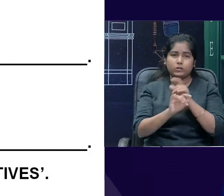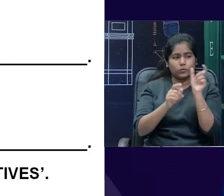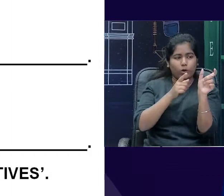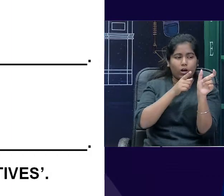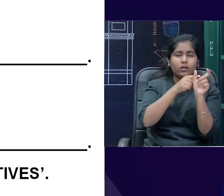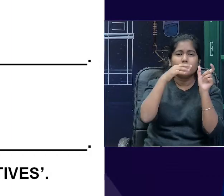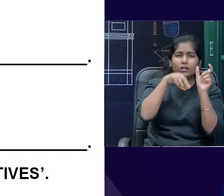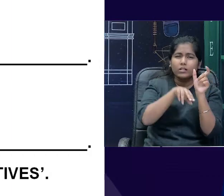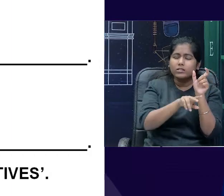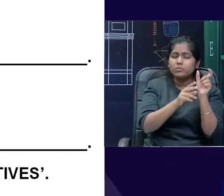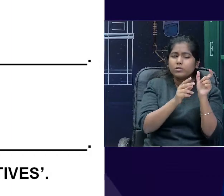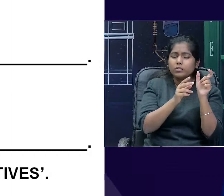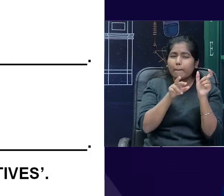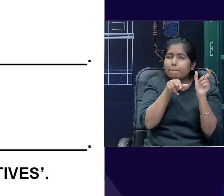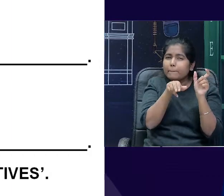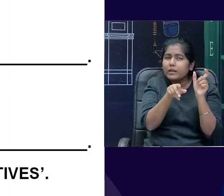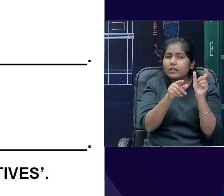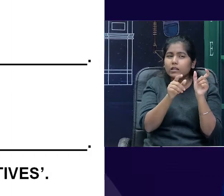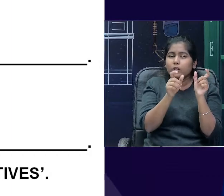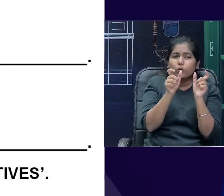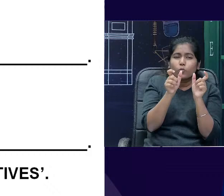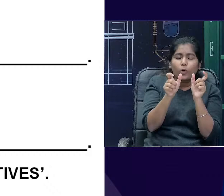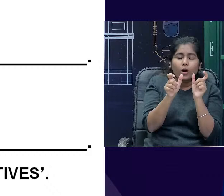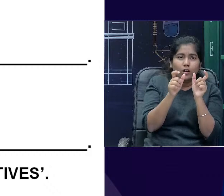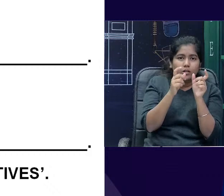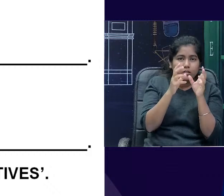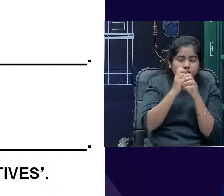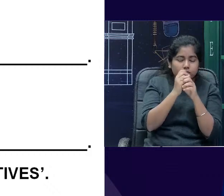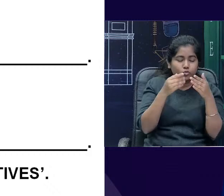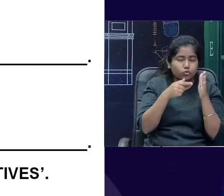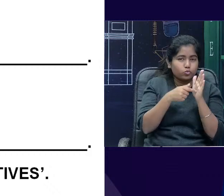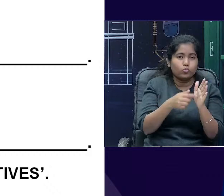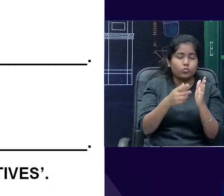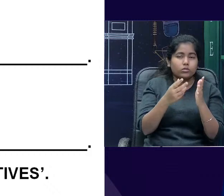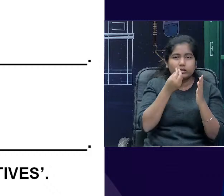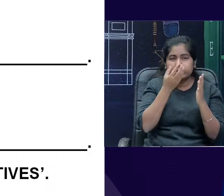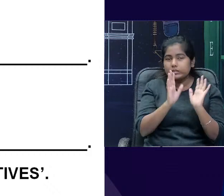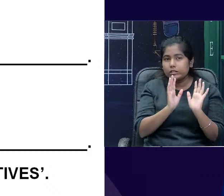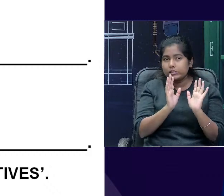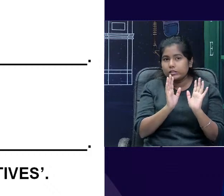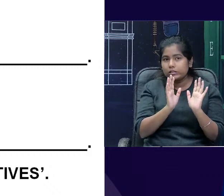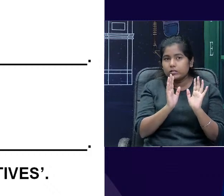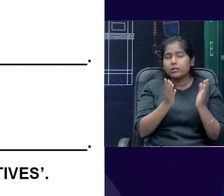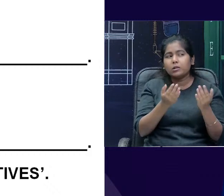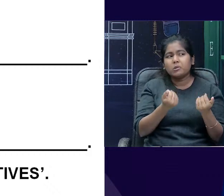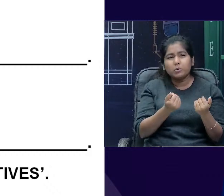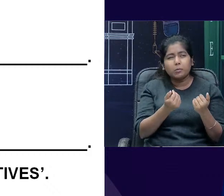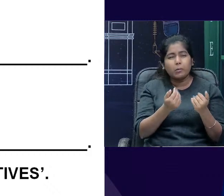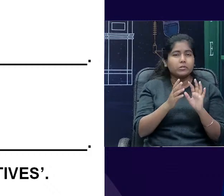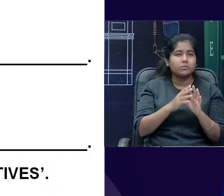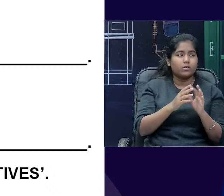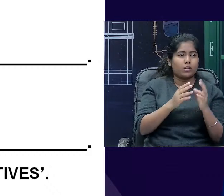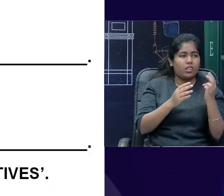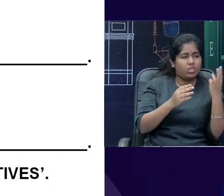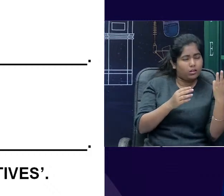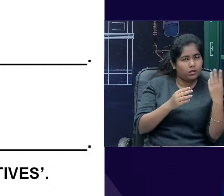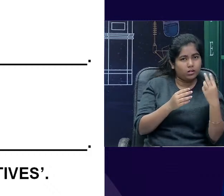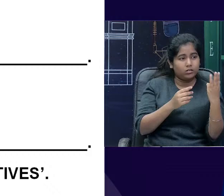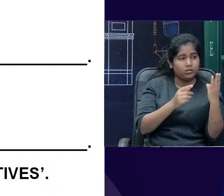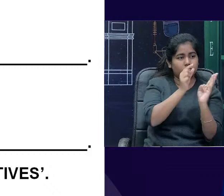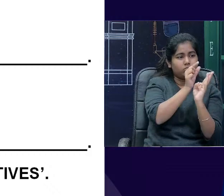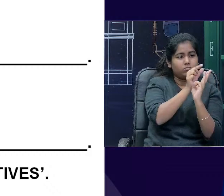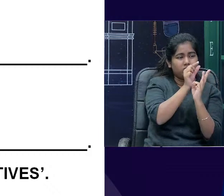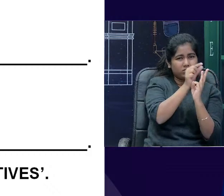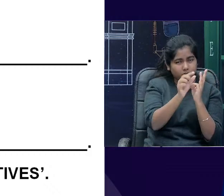one meaningful word student needs to write, and that is very easy. That can be of 3 letters, 4 letters. The hints I have